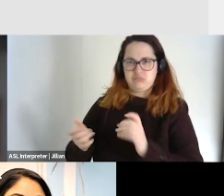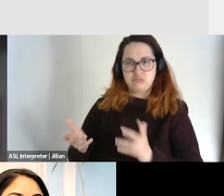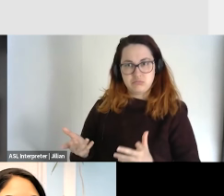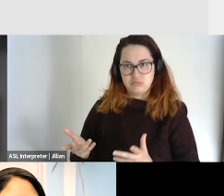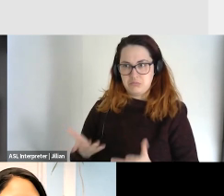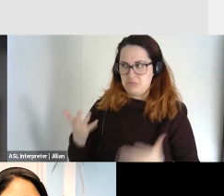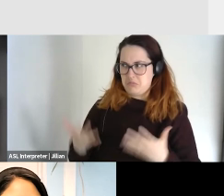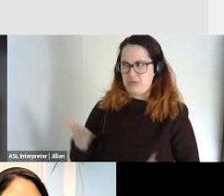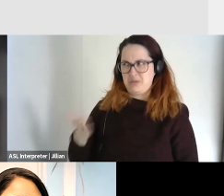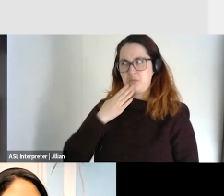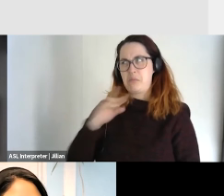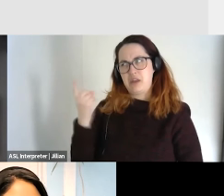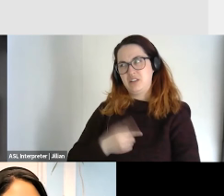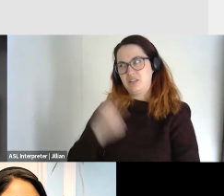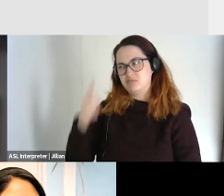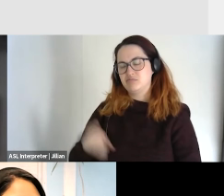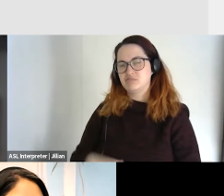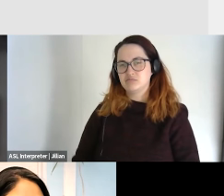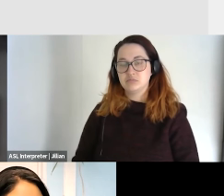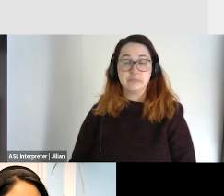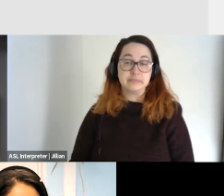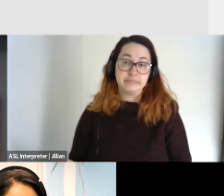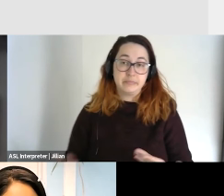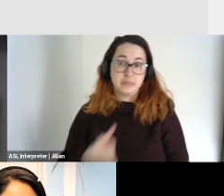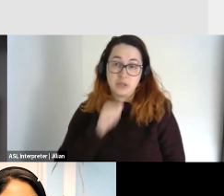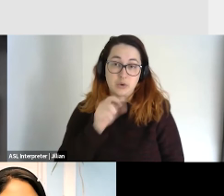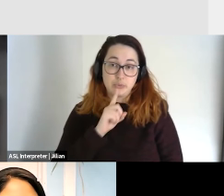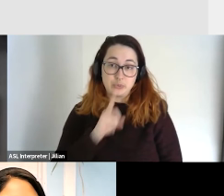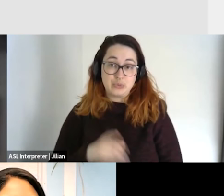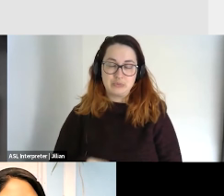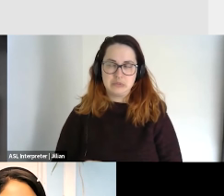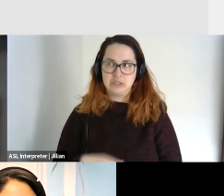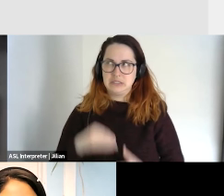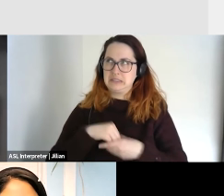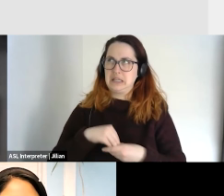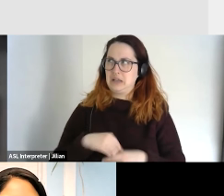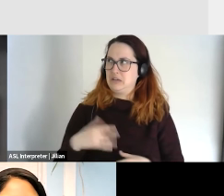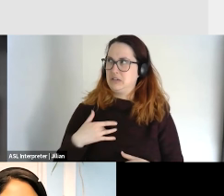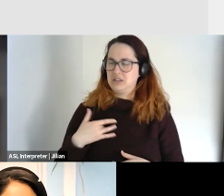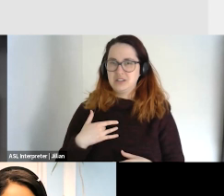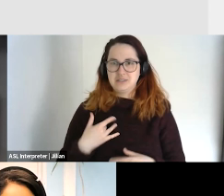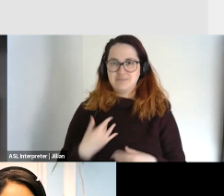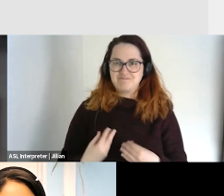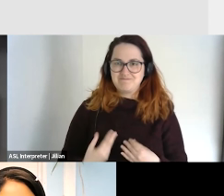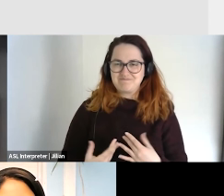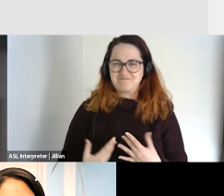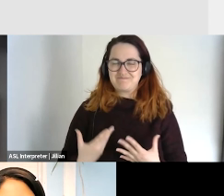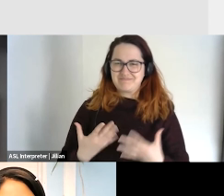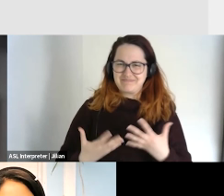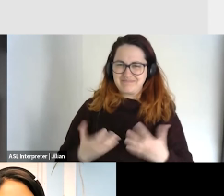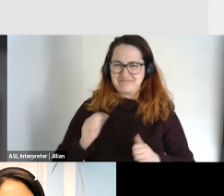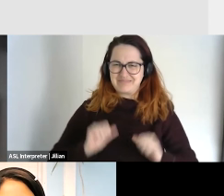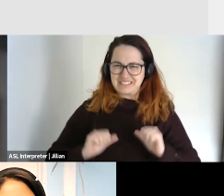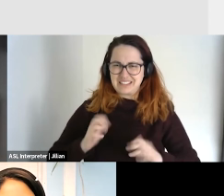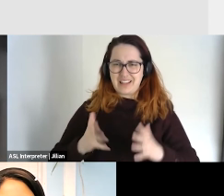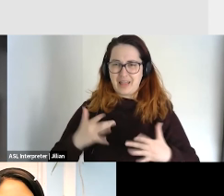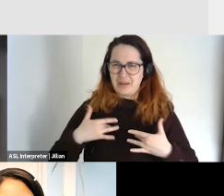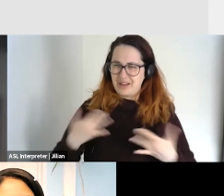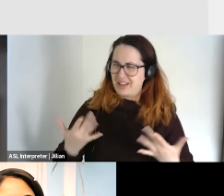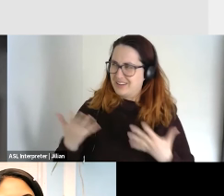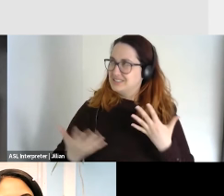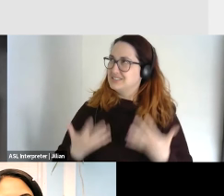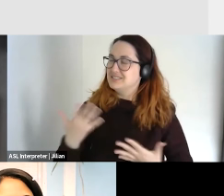must be having a bad day. And that's not necessarily the case. And you're on the inside sort of stewing and trying to figure out what's going on,